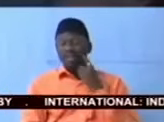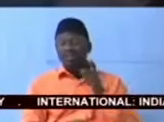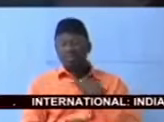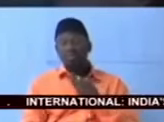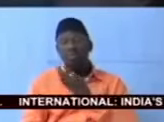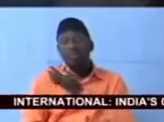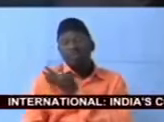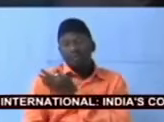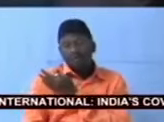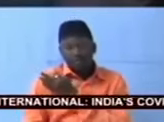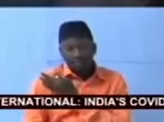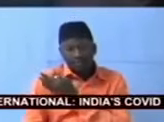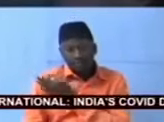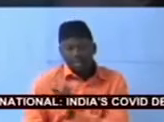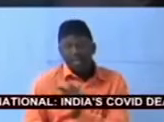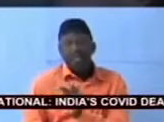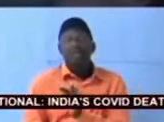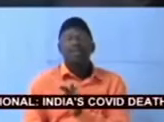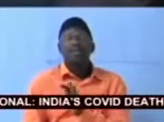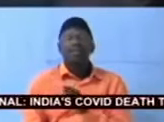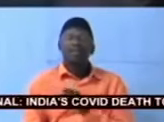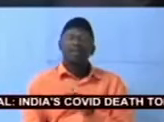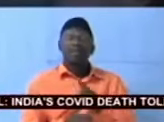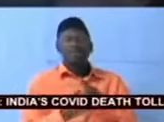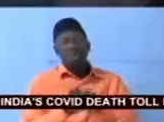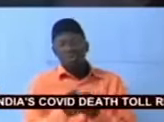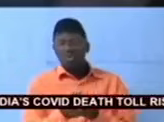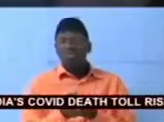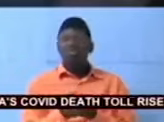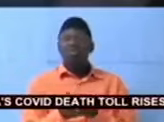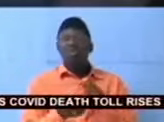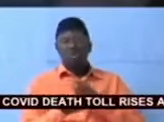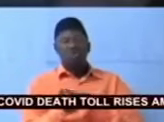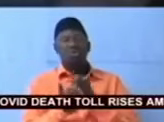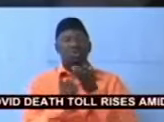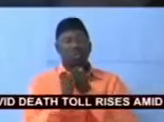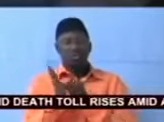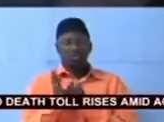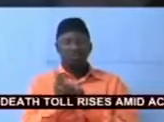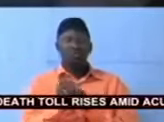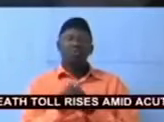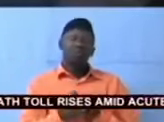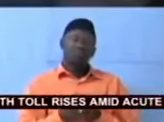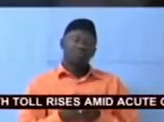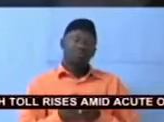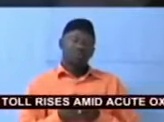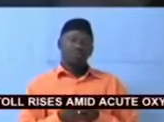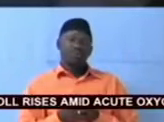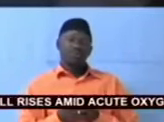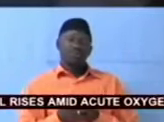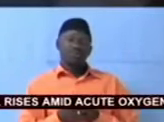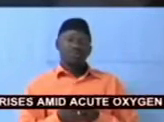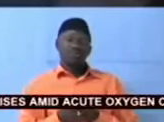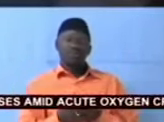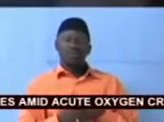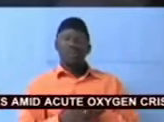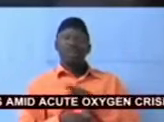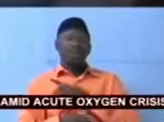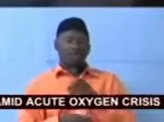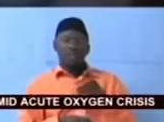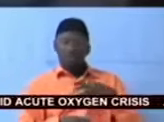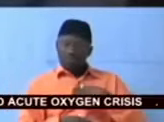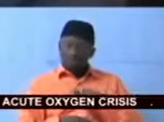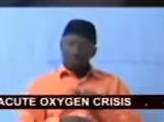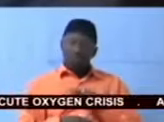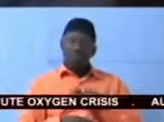lañu gënë fokk ci lañu bayi leen ñu tek ci ay sarta wala ñu ñak leena ci tek ay sarta. They will want to argue that it is much better